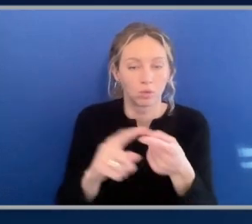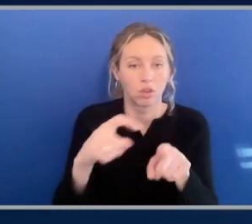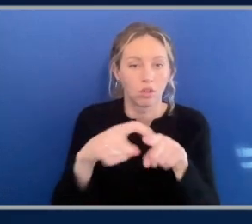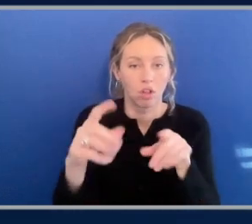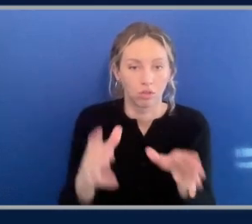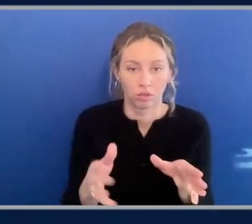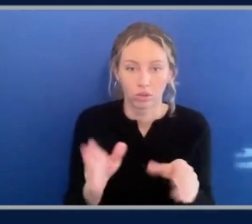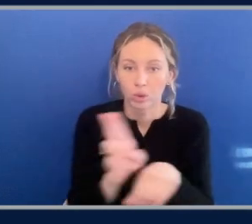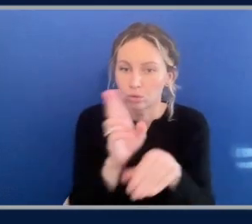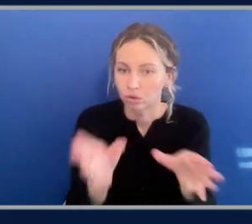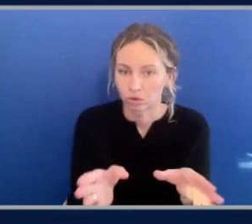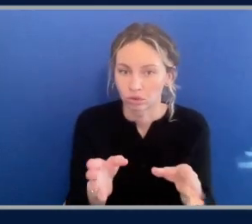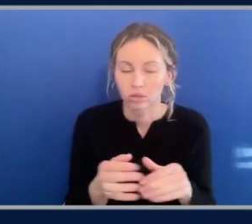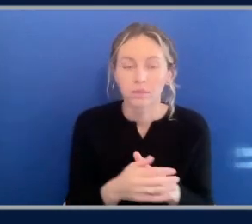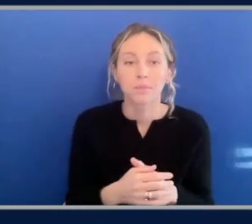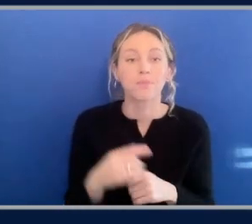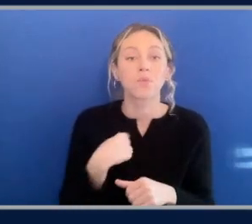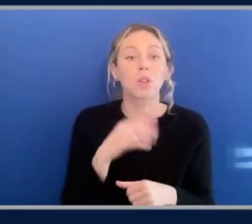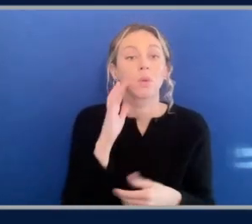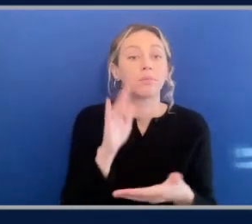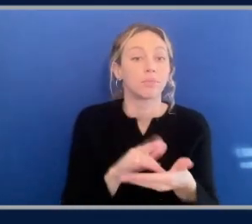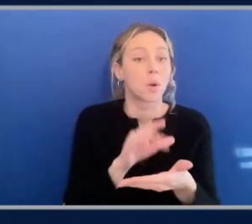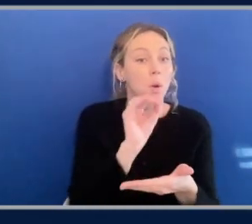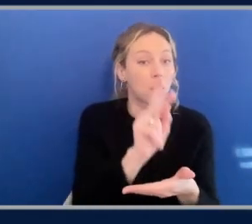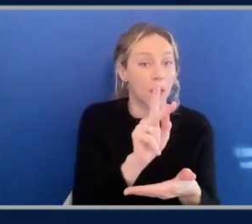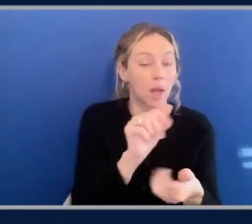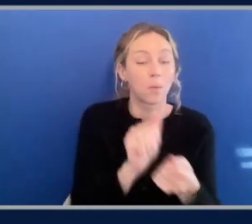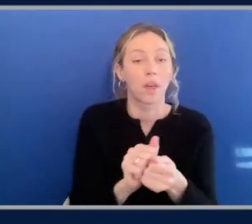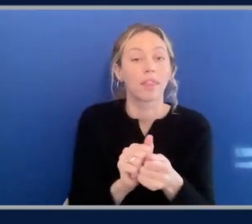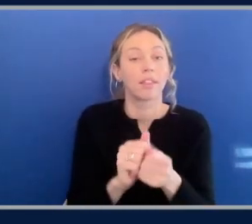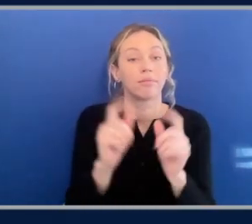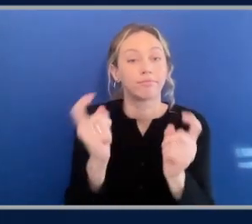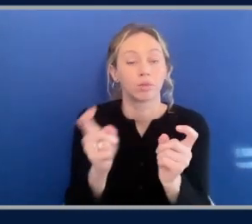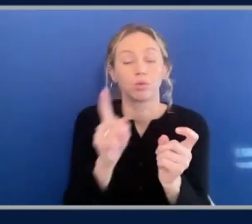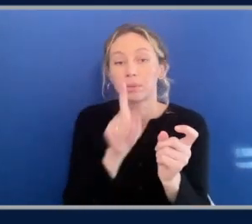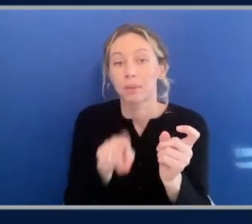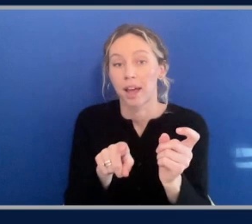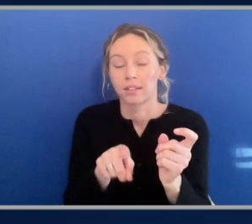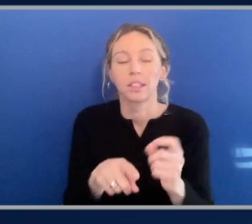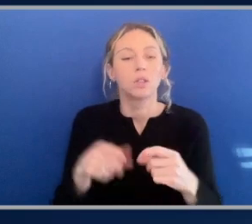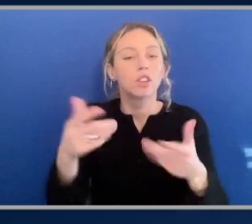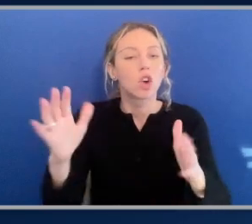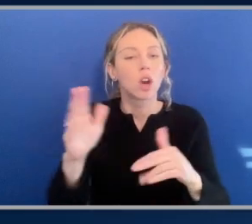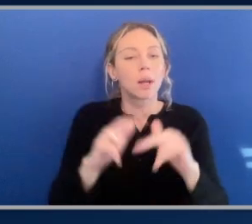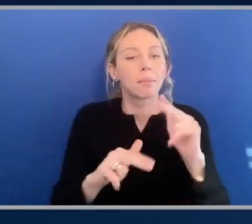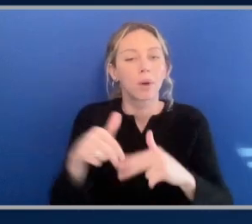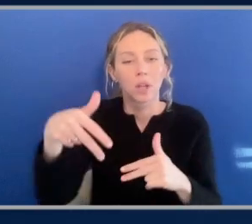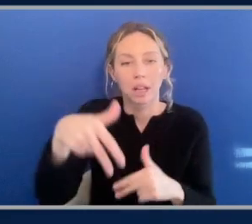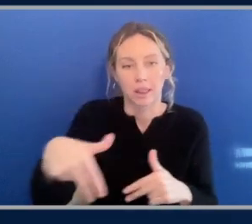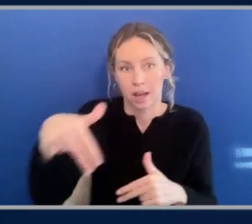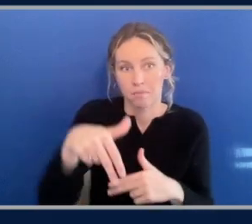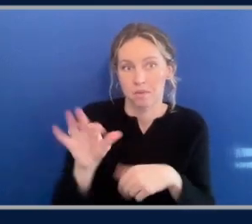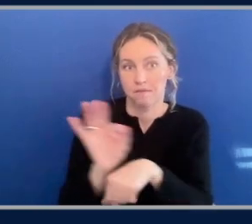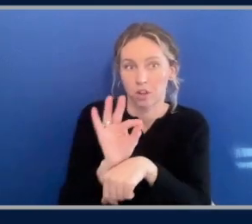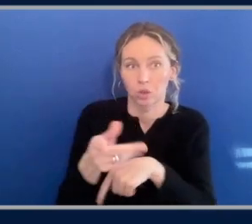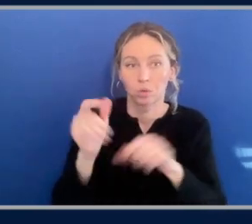end, just like you'd expect, we're calling OK with the response. Yes. So again, if you were already building Lambda functions, yes, you can do it much shorter in something like